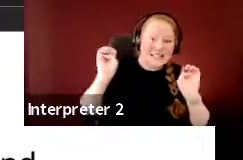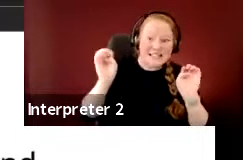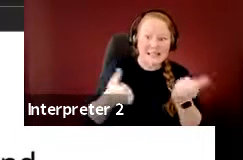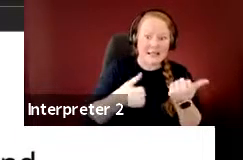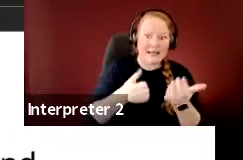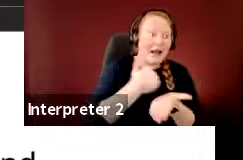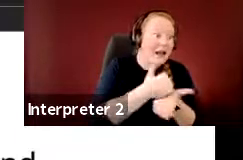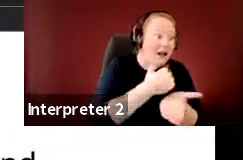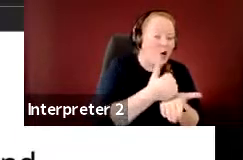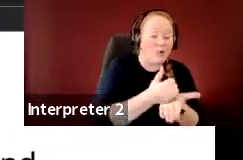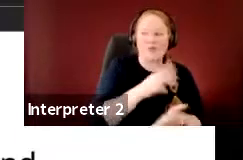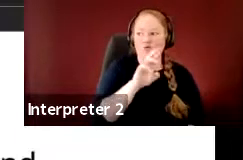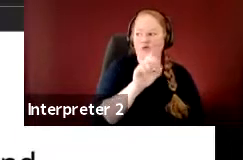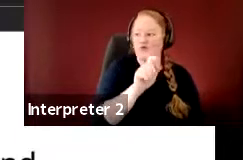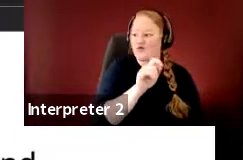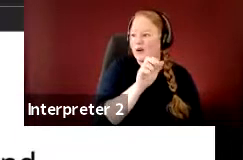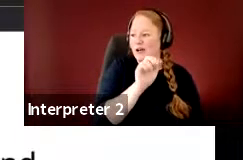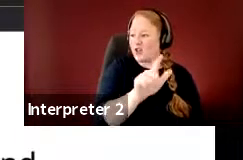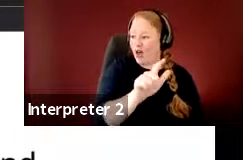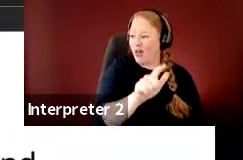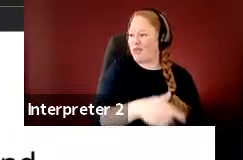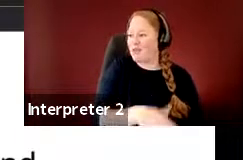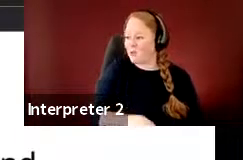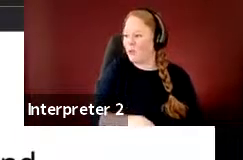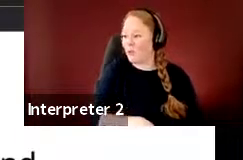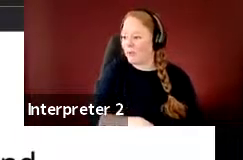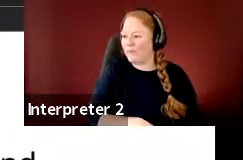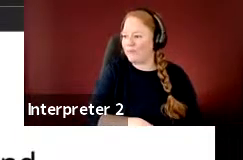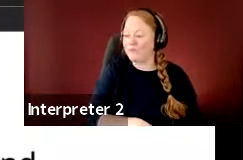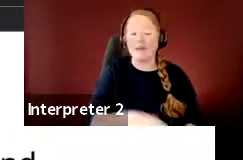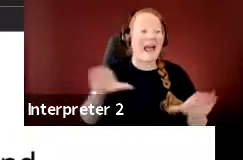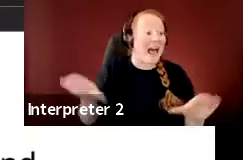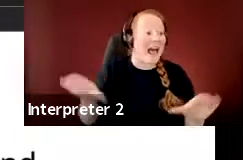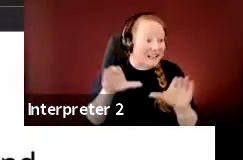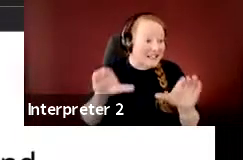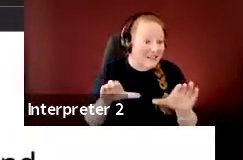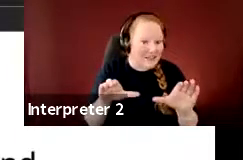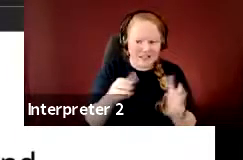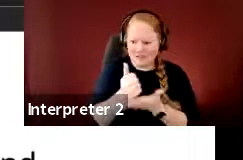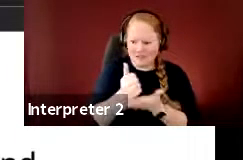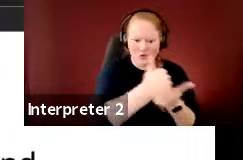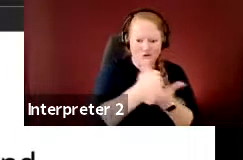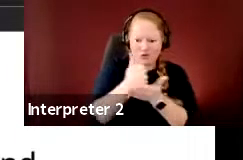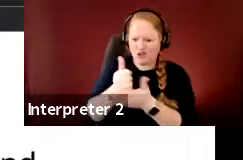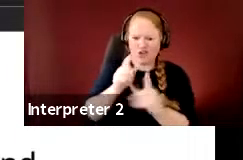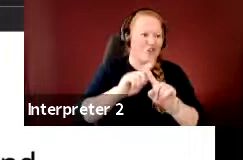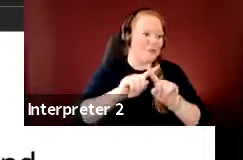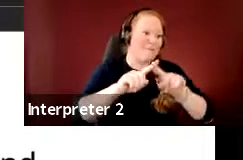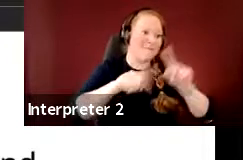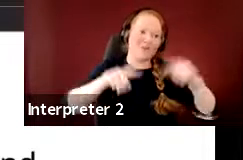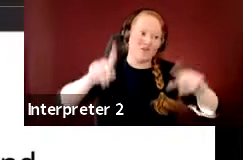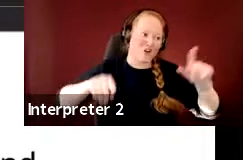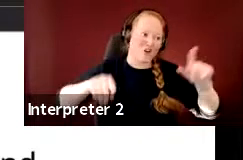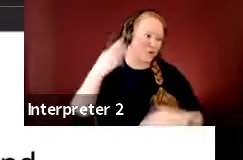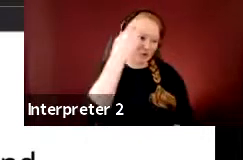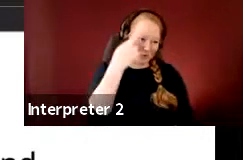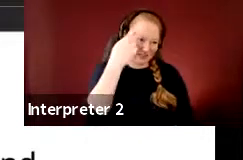example, activities that serve multiple purposes, so trying to get the most